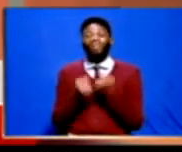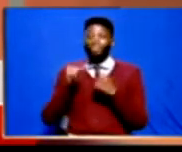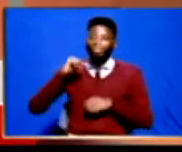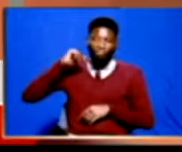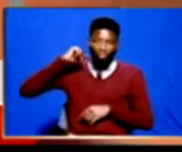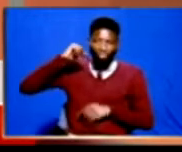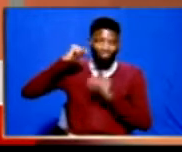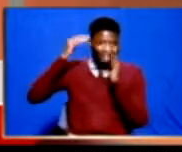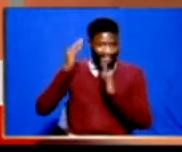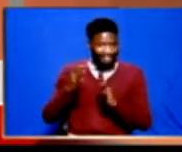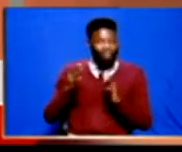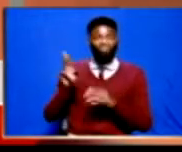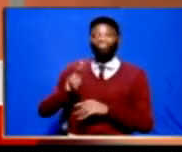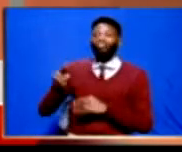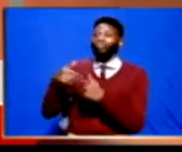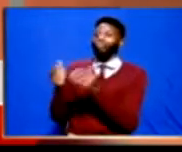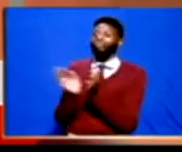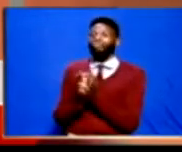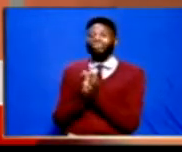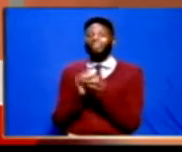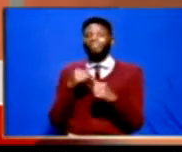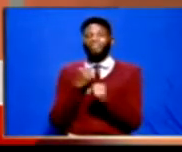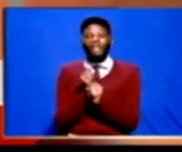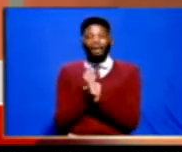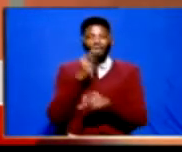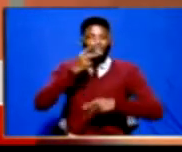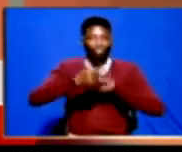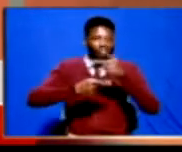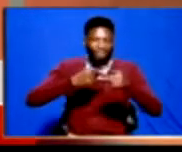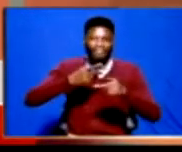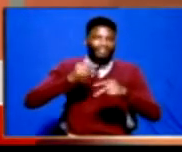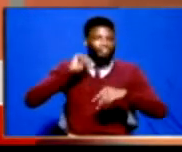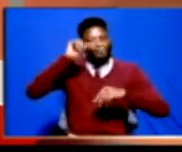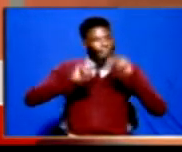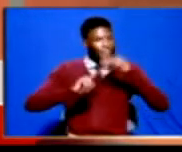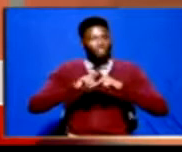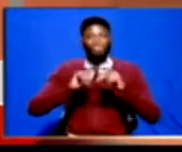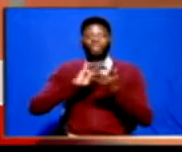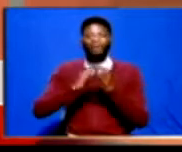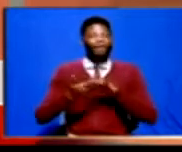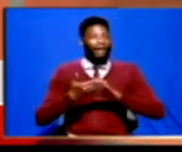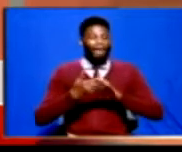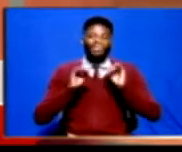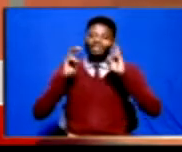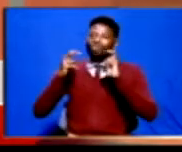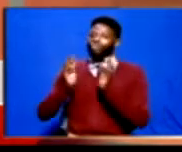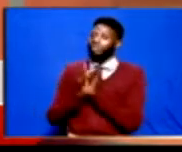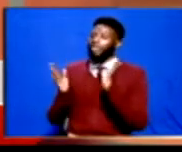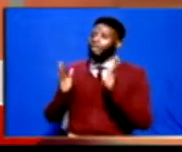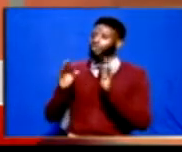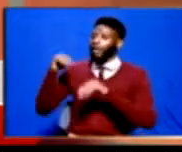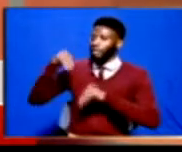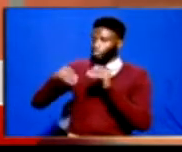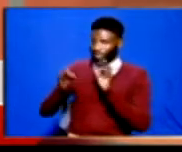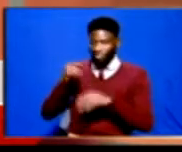politicize the process, so it doesn't become an issue for a general election. You know that if I can chokoza